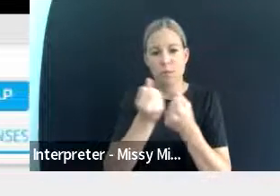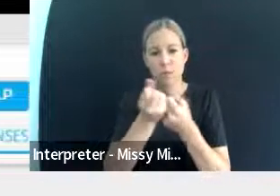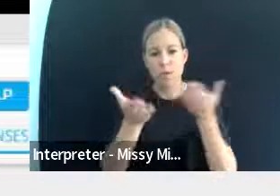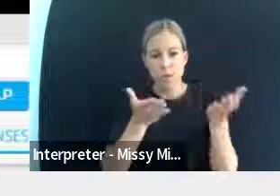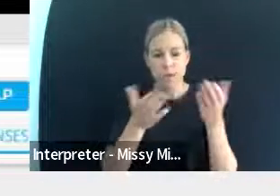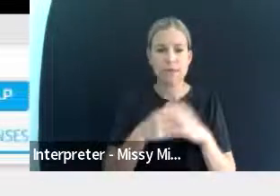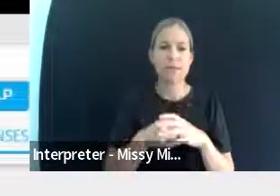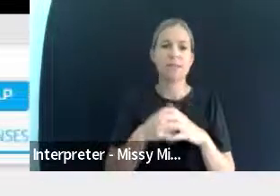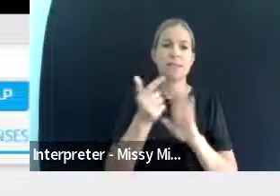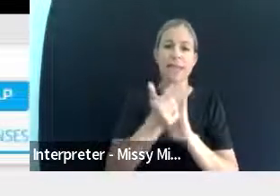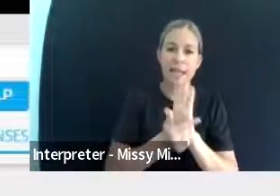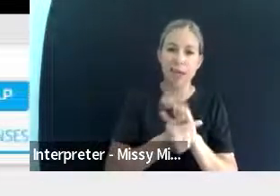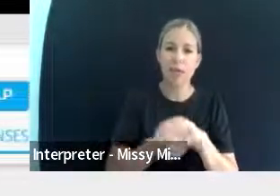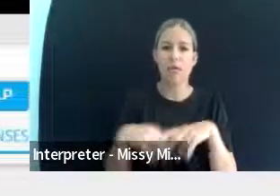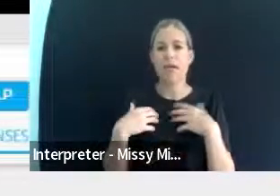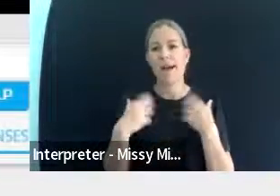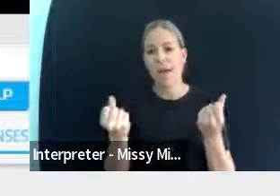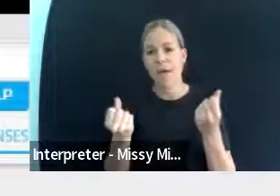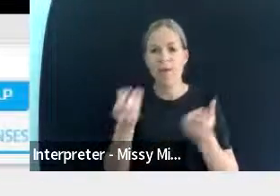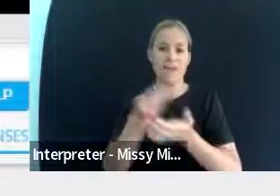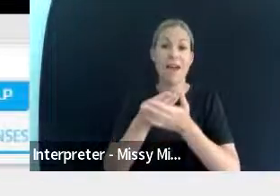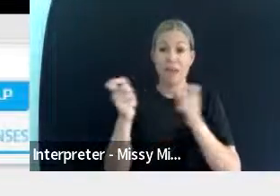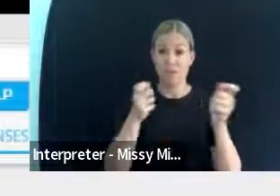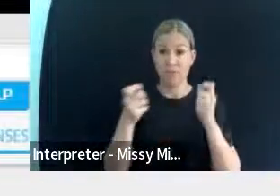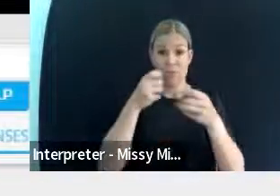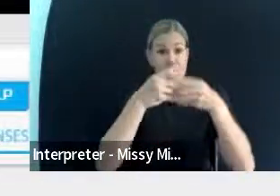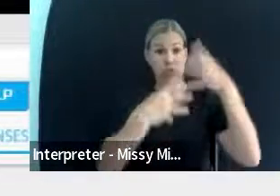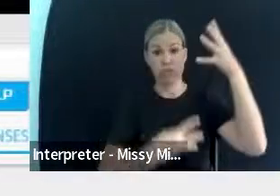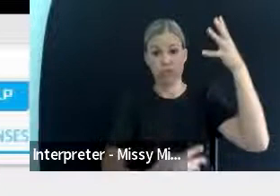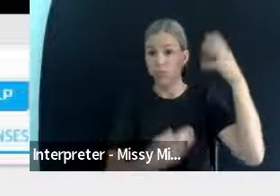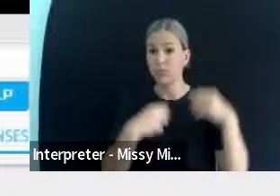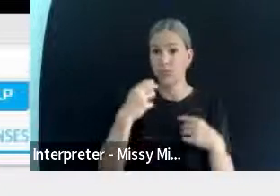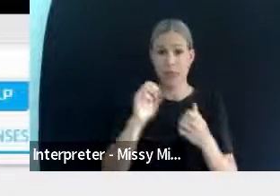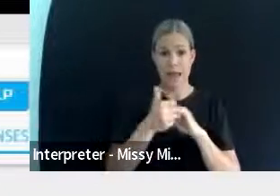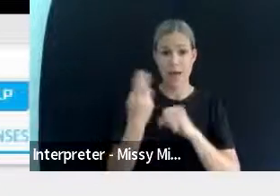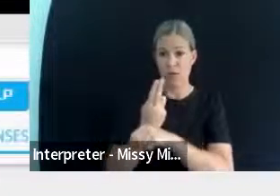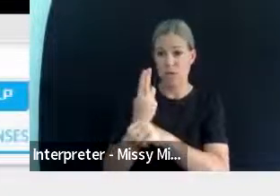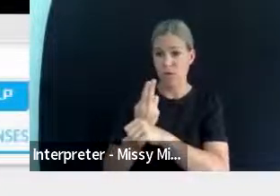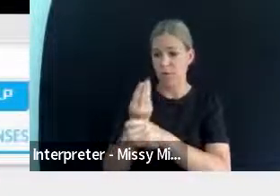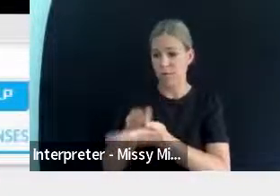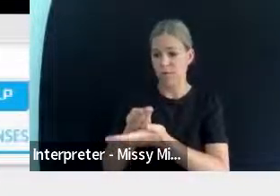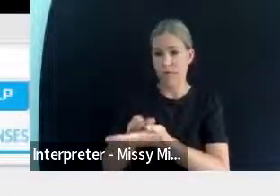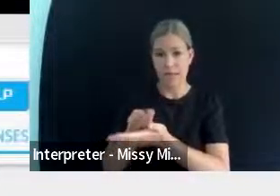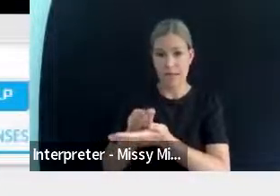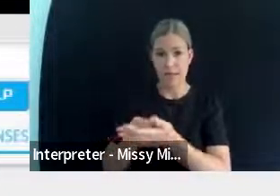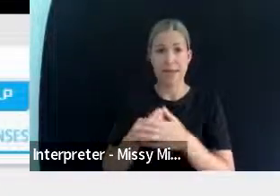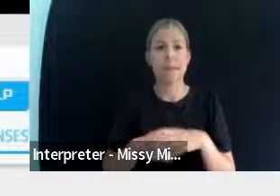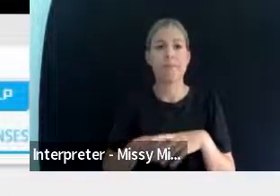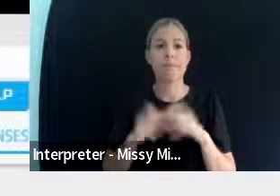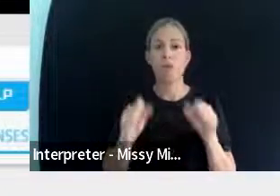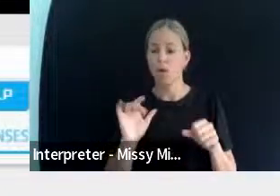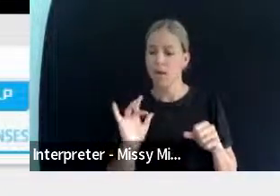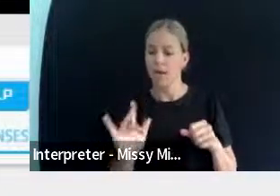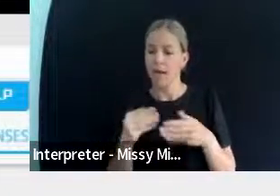financial management. And you can click here on the website to learn more about what those could involve, as well as